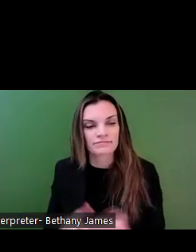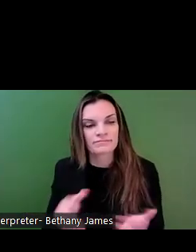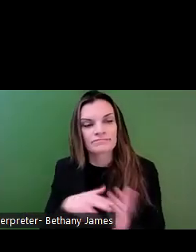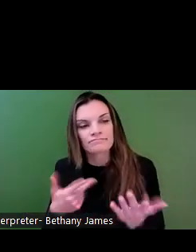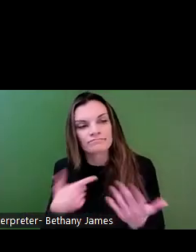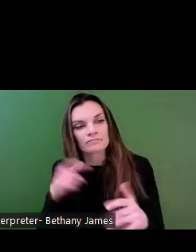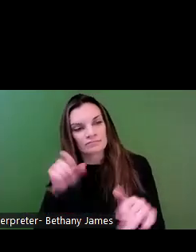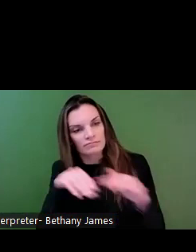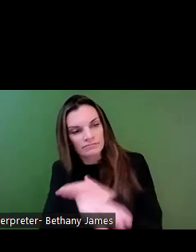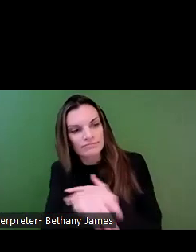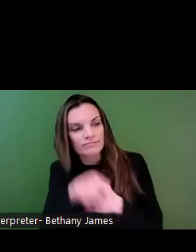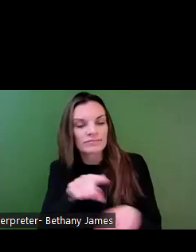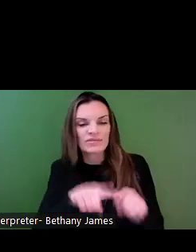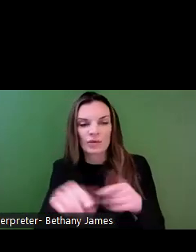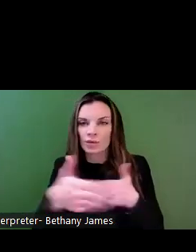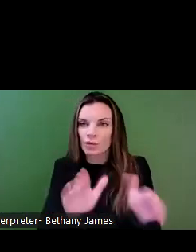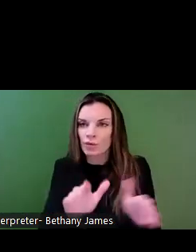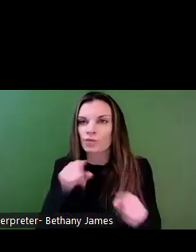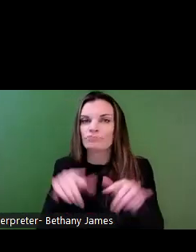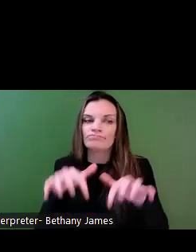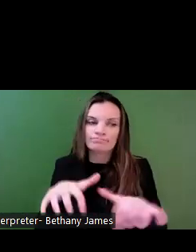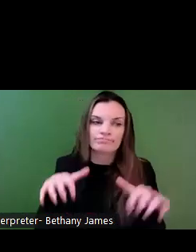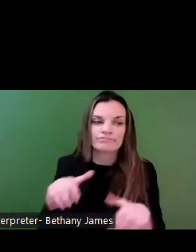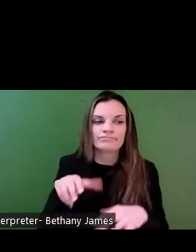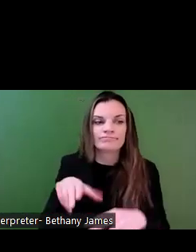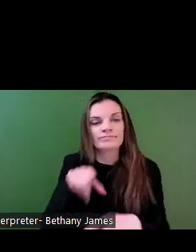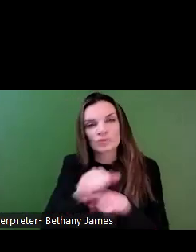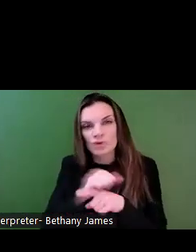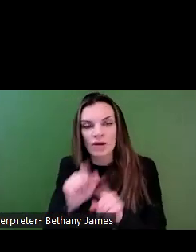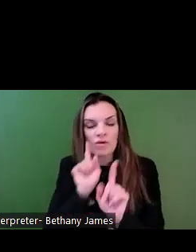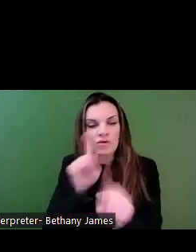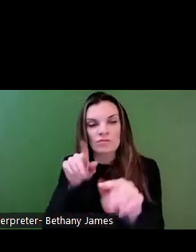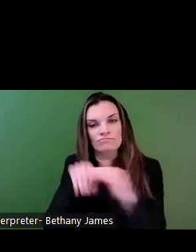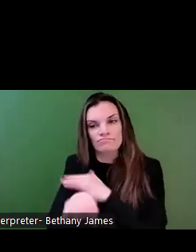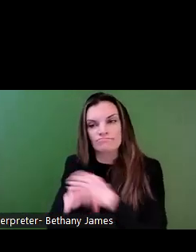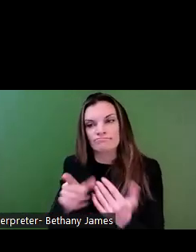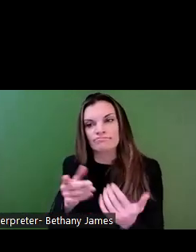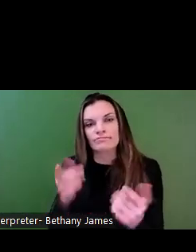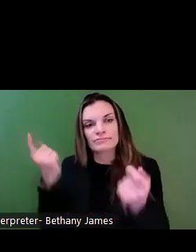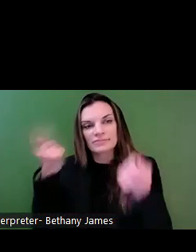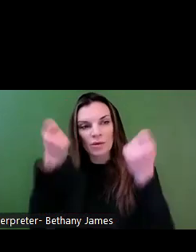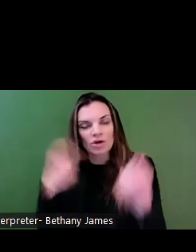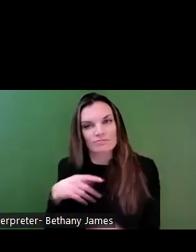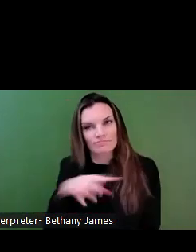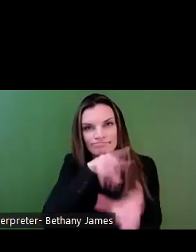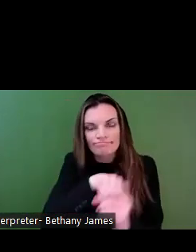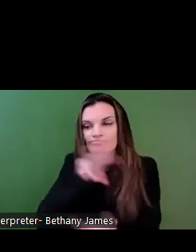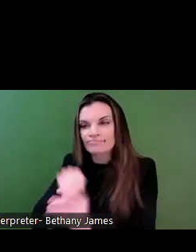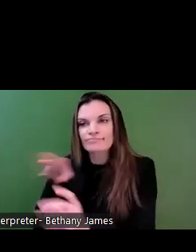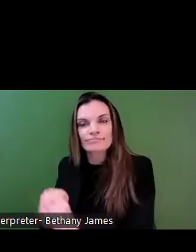cafeterias, lounges, auditoriums, trainings, or even celebrations.